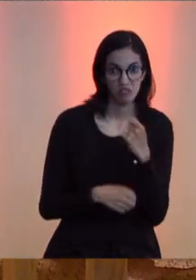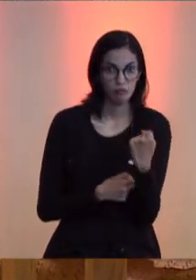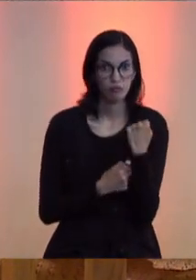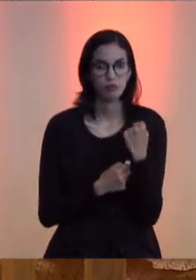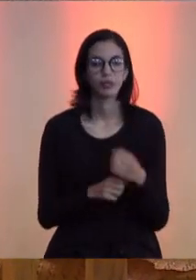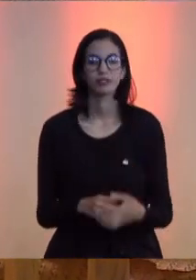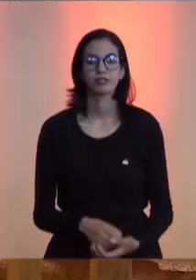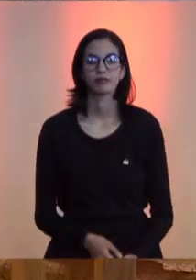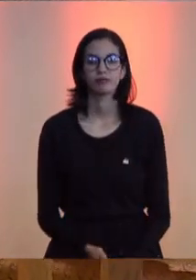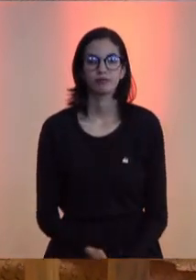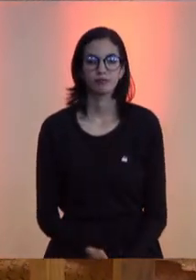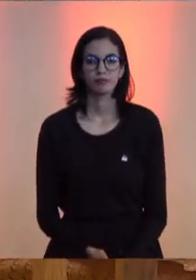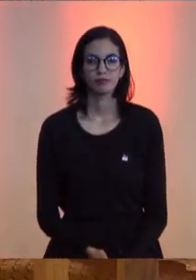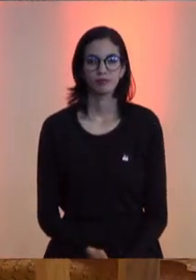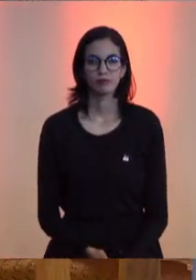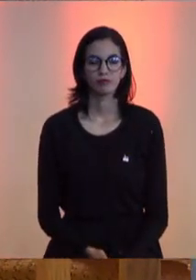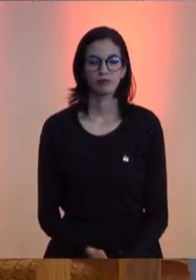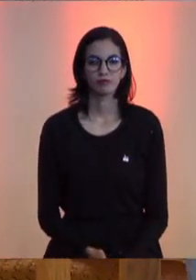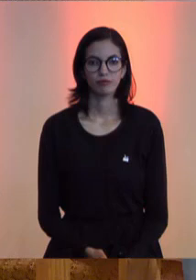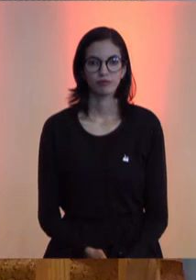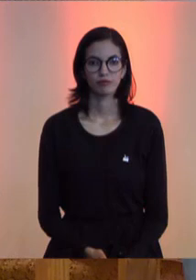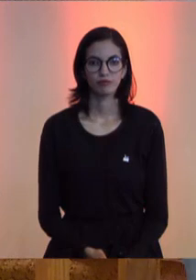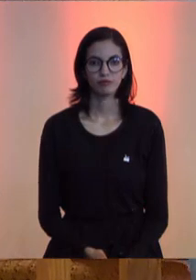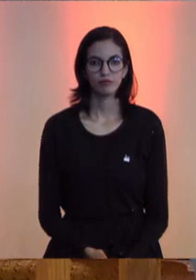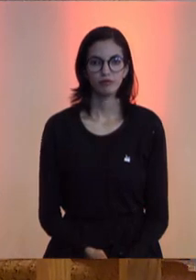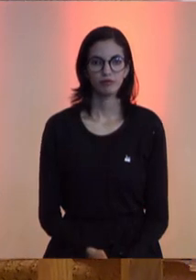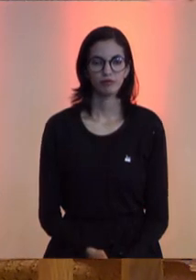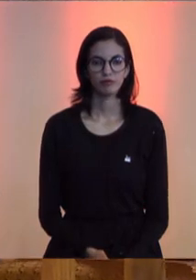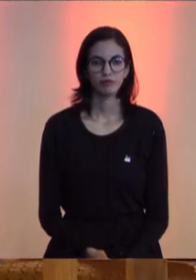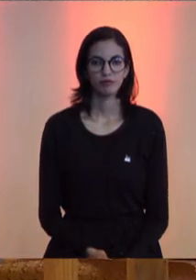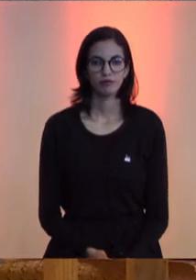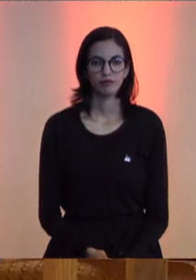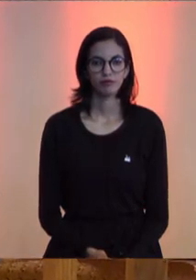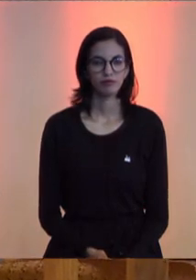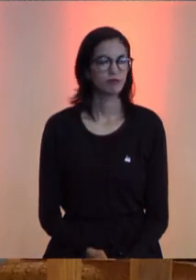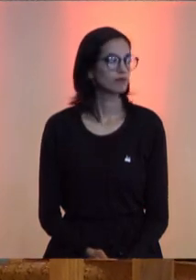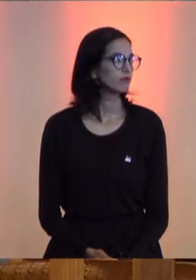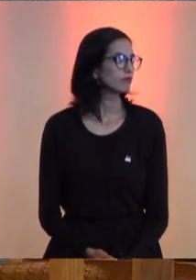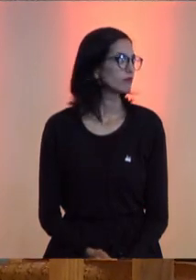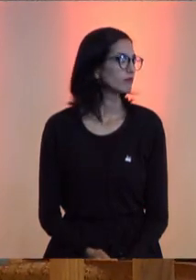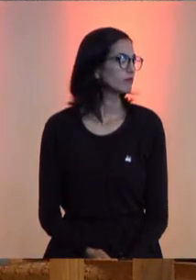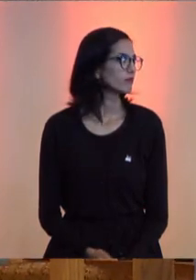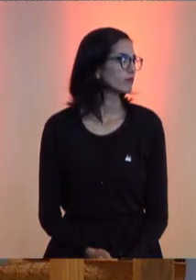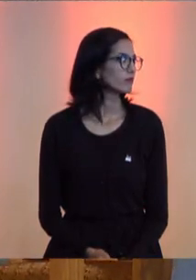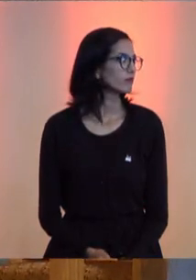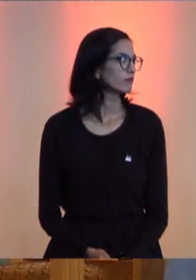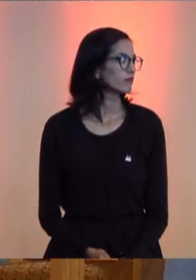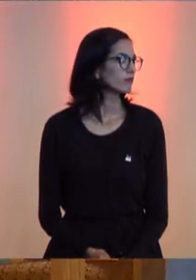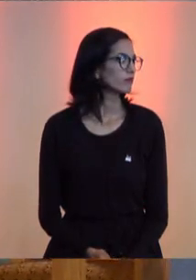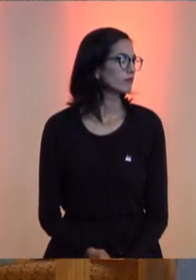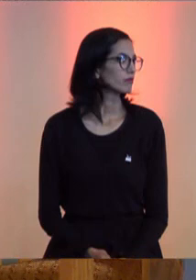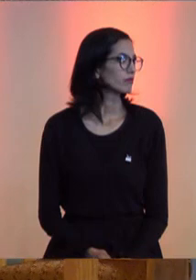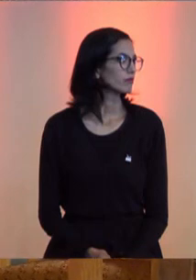King Nebuchadnezzar prepared a table of good appetite, food, así all que that. Nabucodonosor preparó una mesa llena